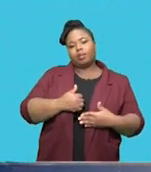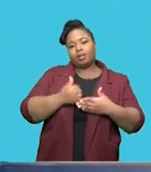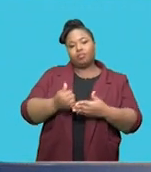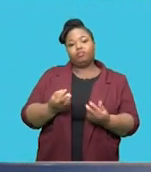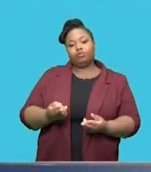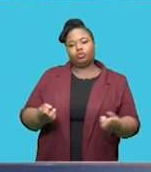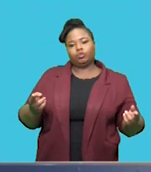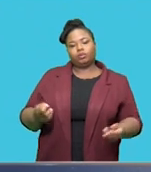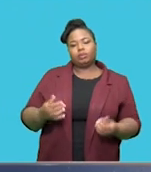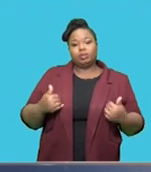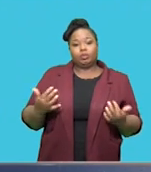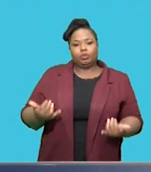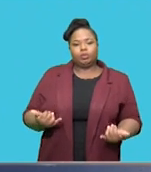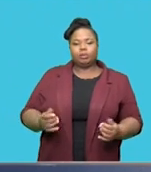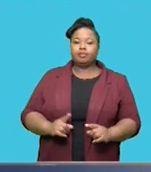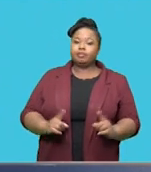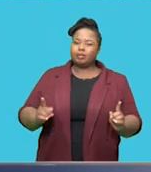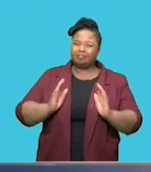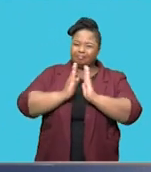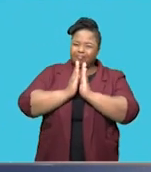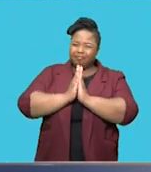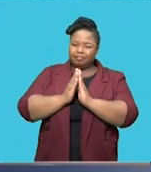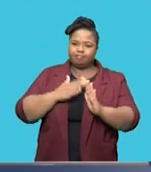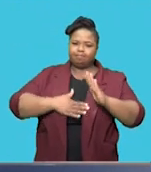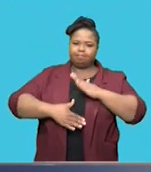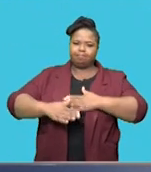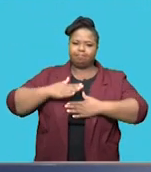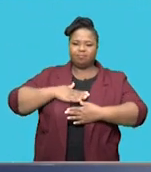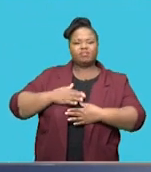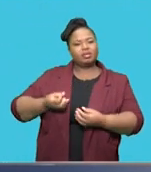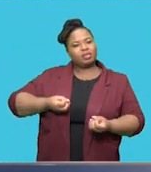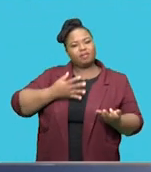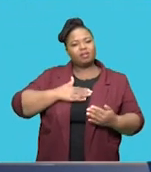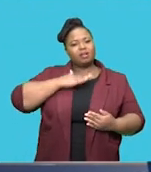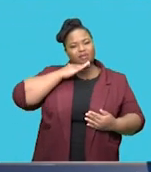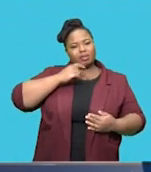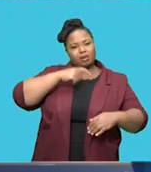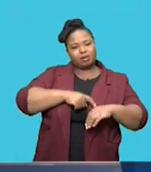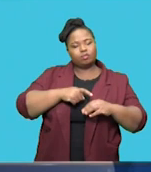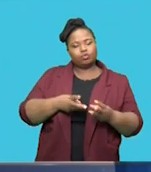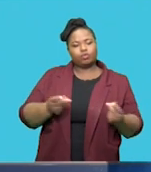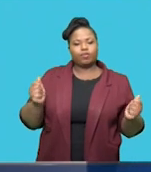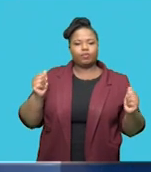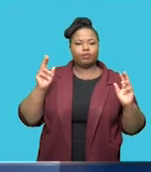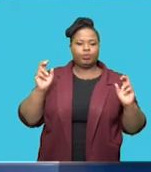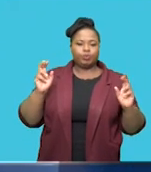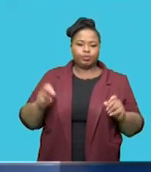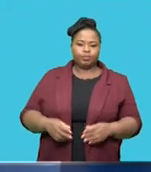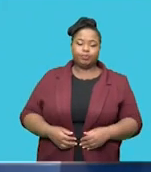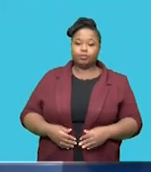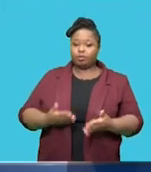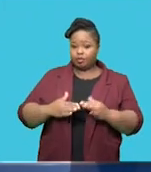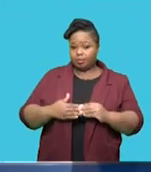to Zandspruit from today, but also pleaded for the patients so that they are given enough time to address all issues. Residents